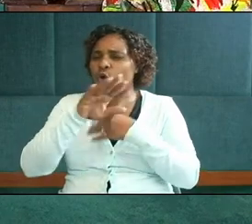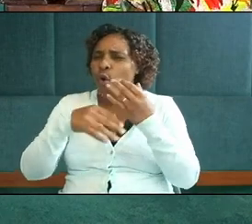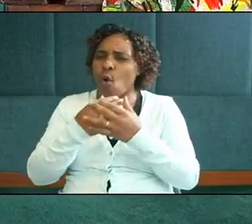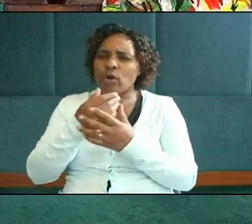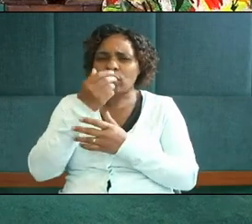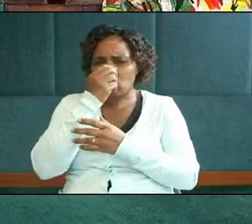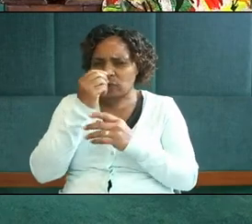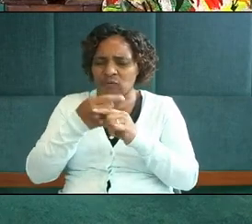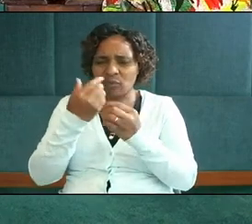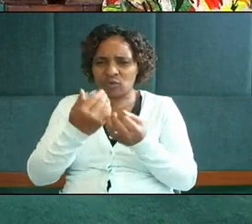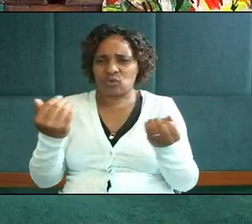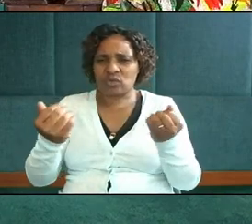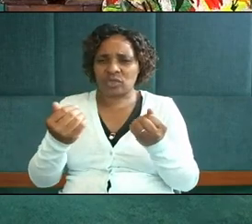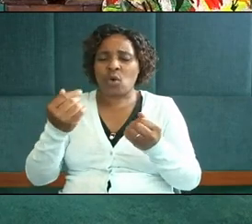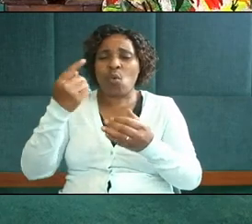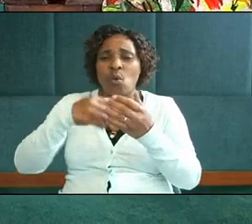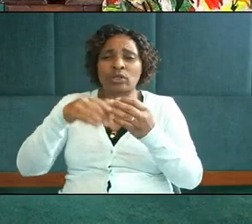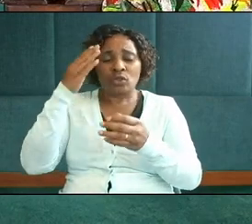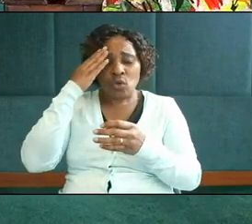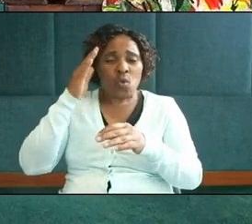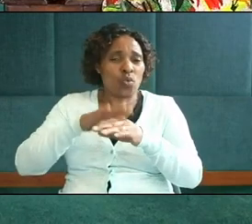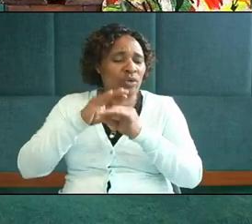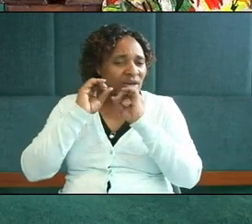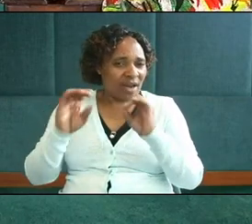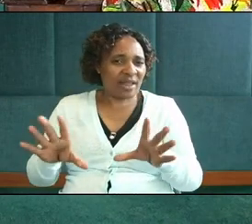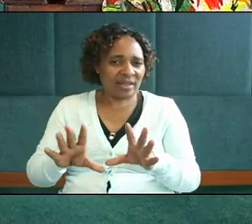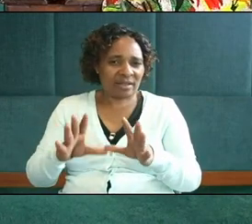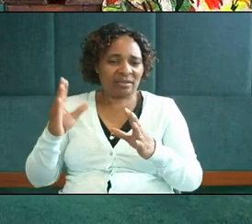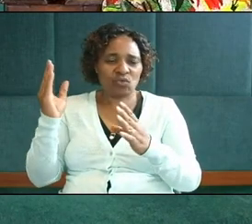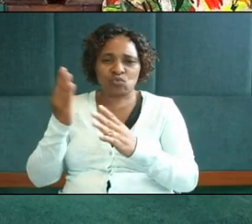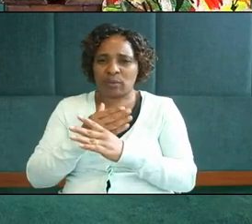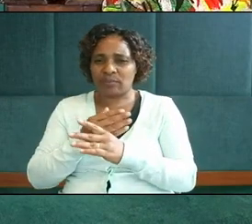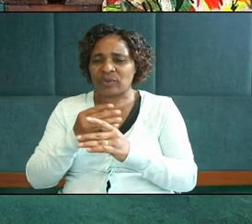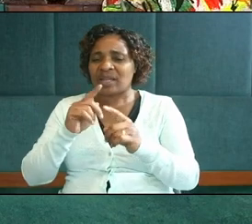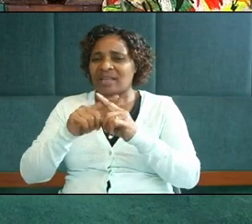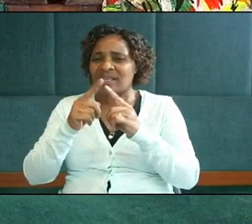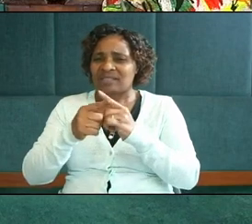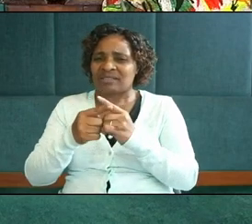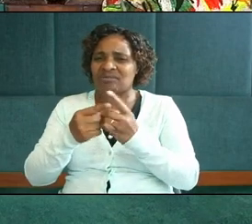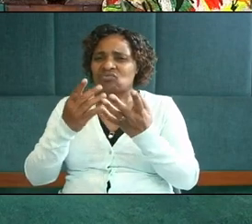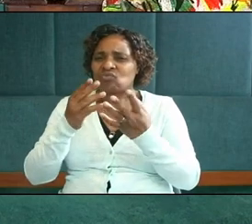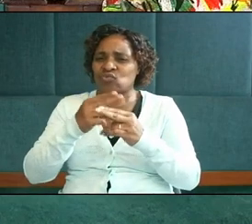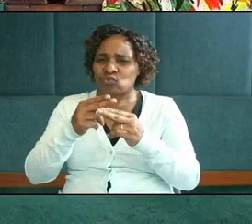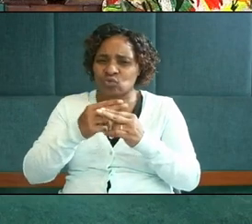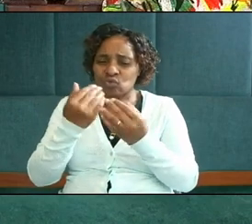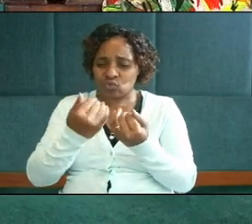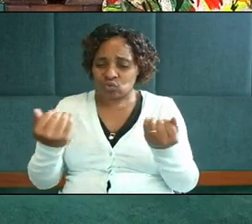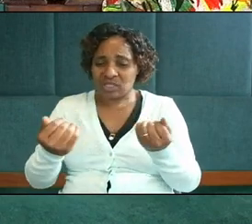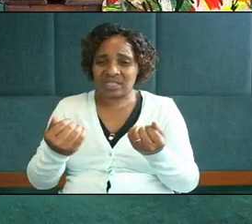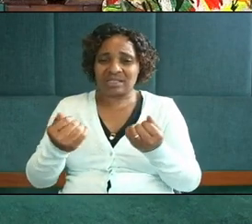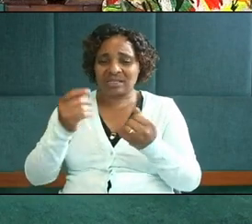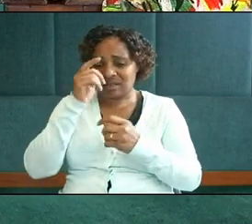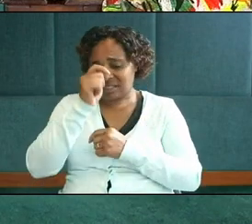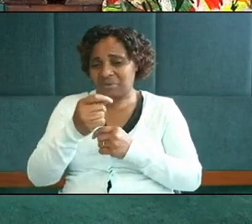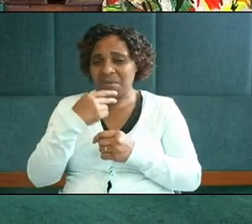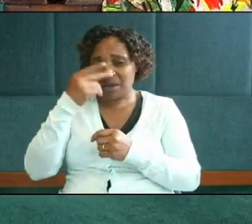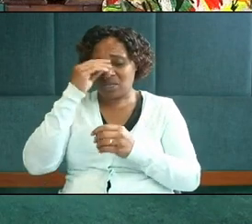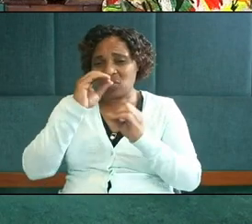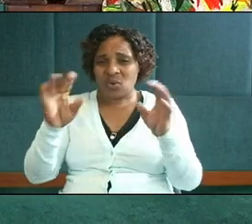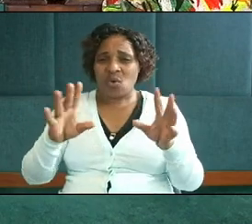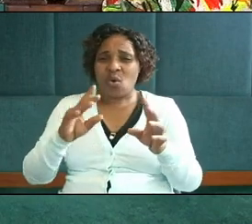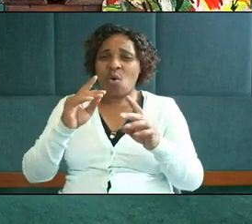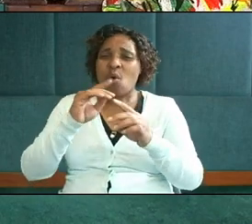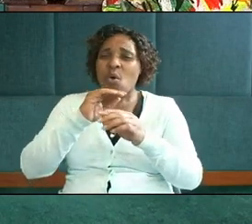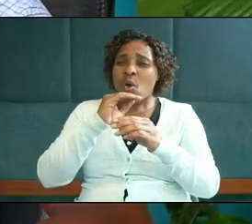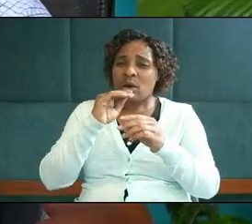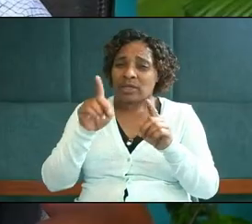and indulge them in what they know is not for their good, the children soon lose all respect for their parents, all regard for the authority of God or